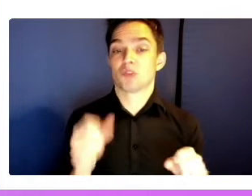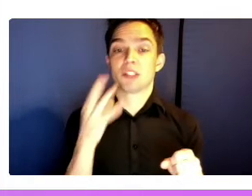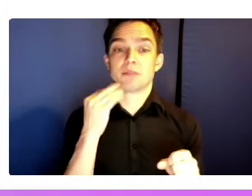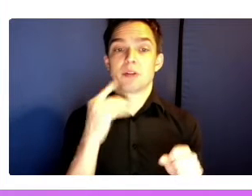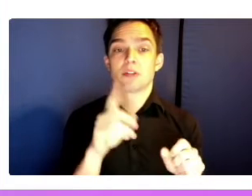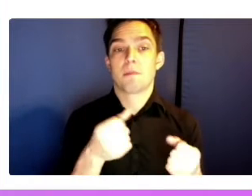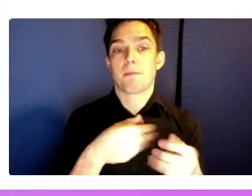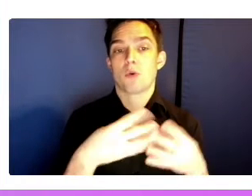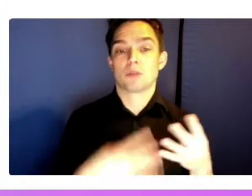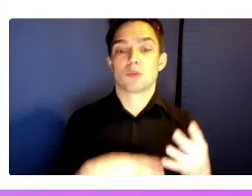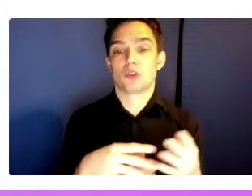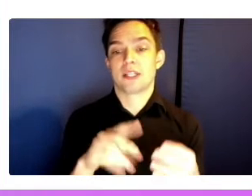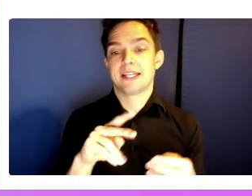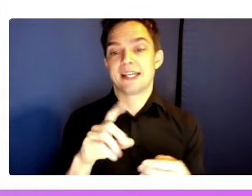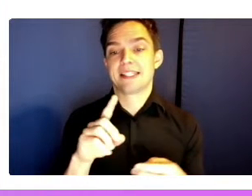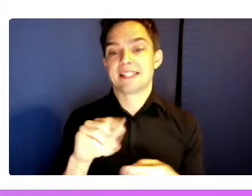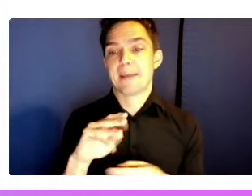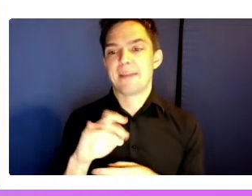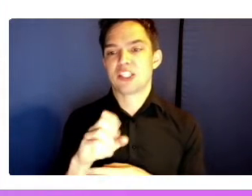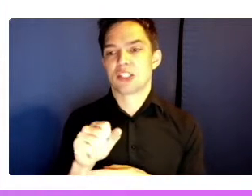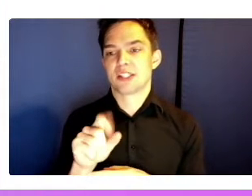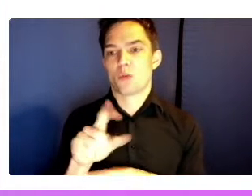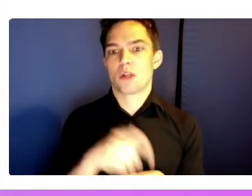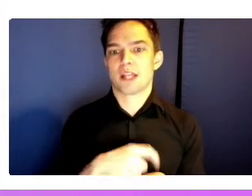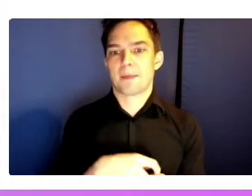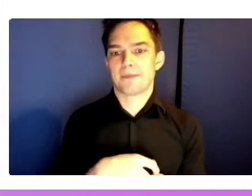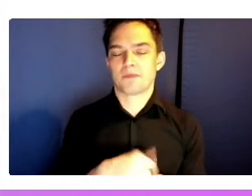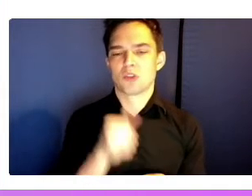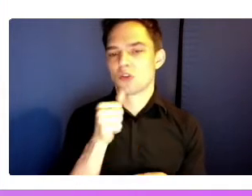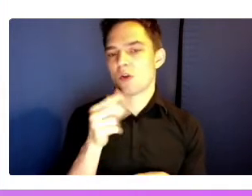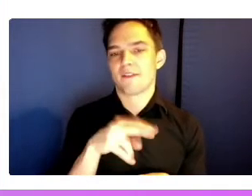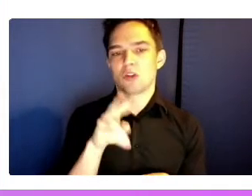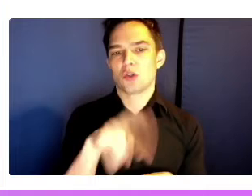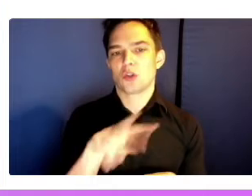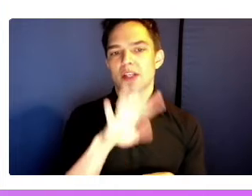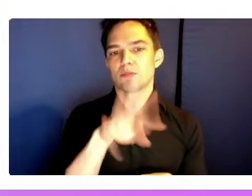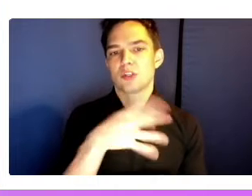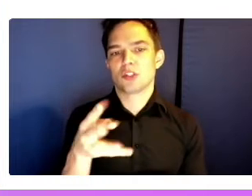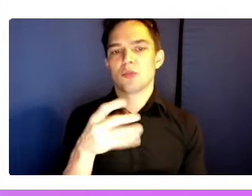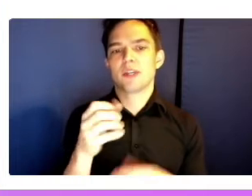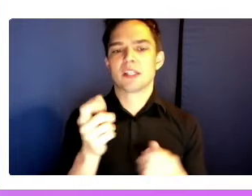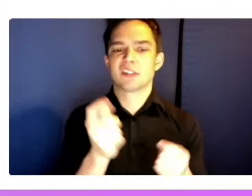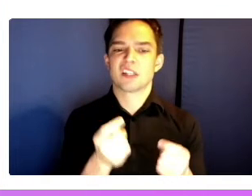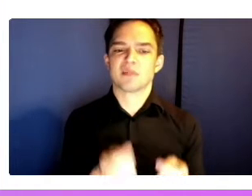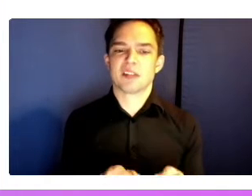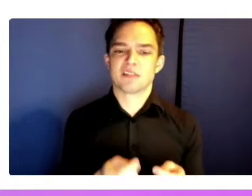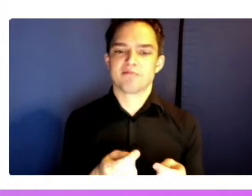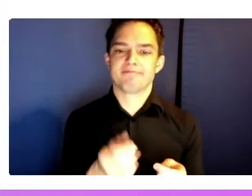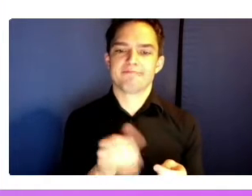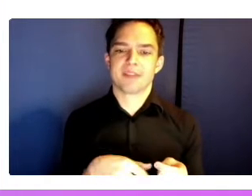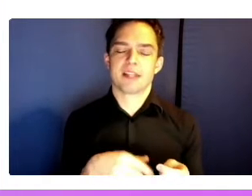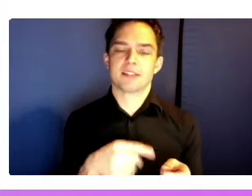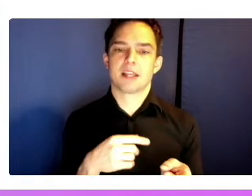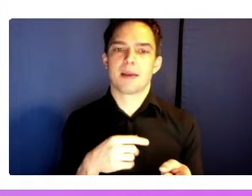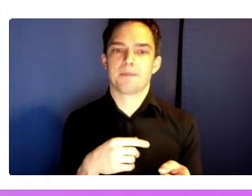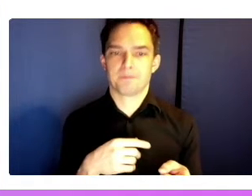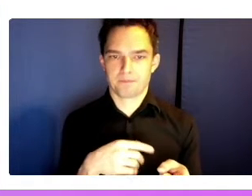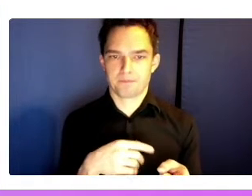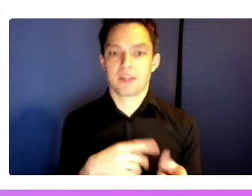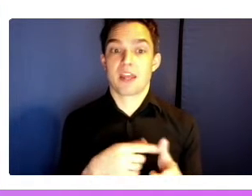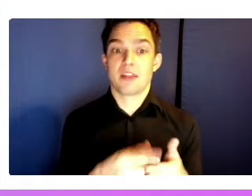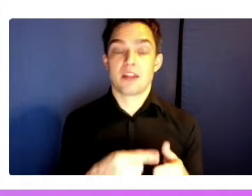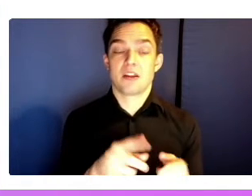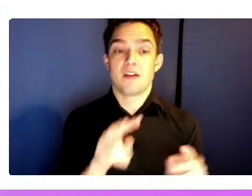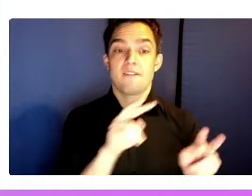multiple dimensions at once. We don't just have to look at a spreadsheet. We could customize the dimension and then view it